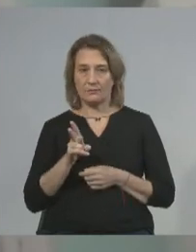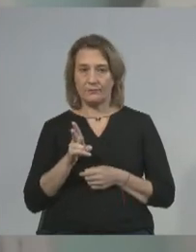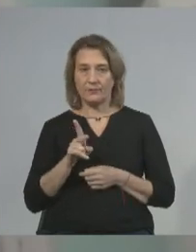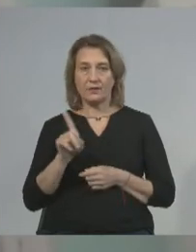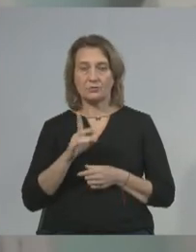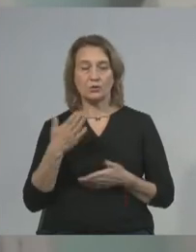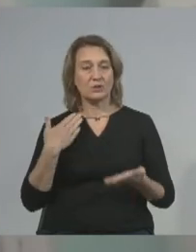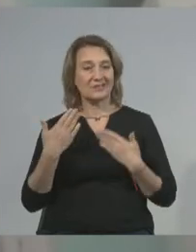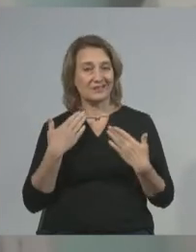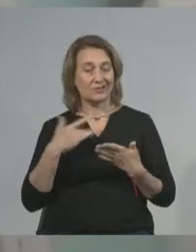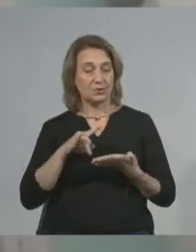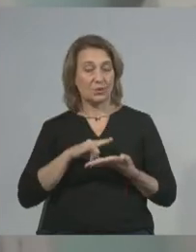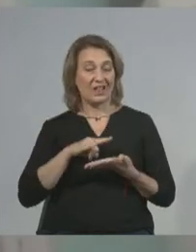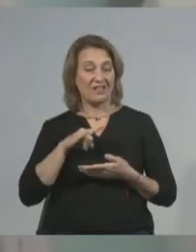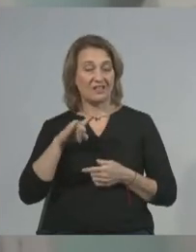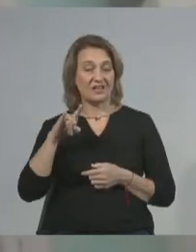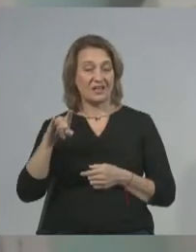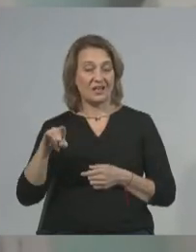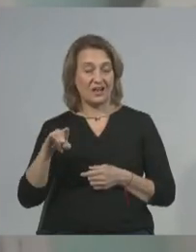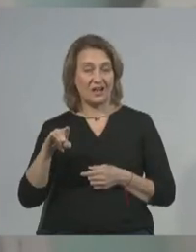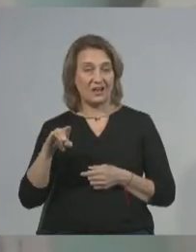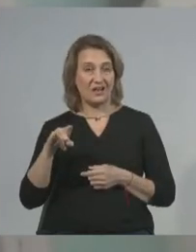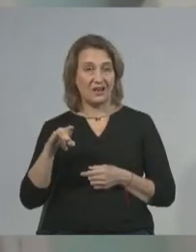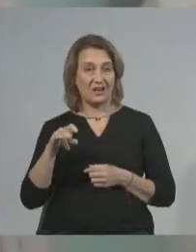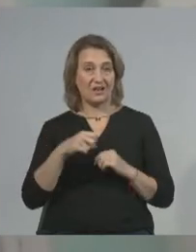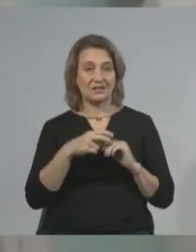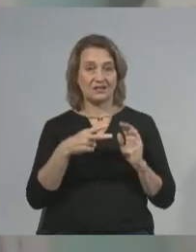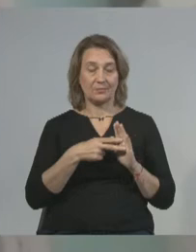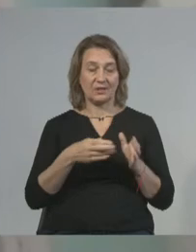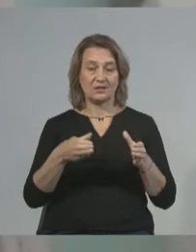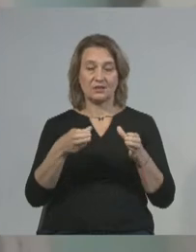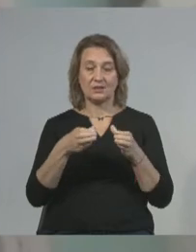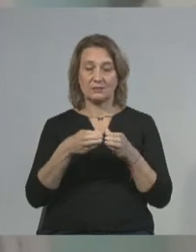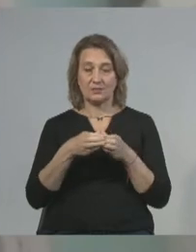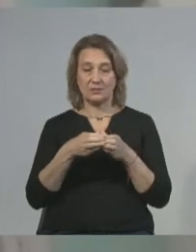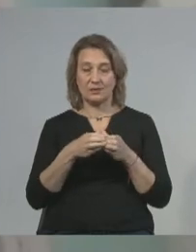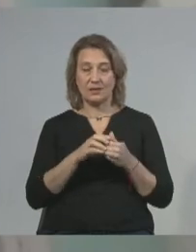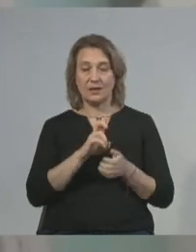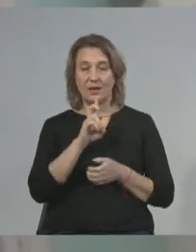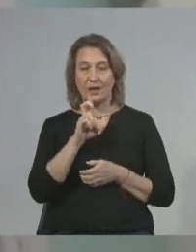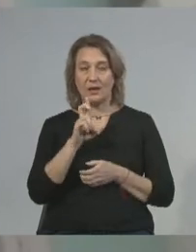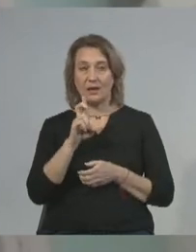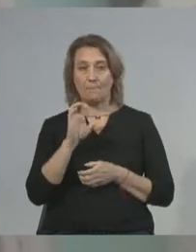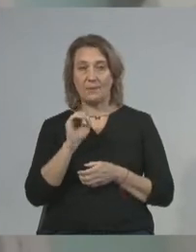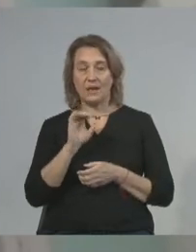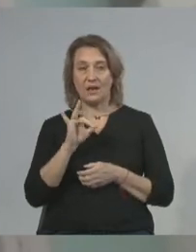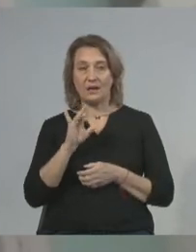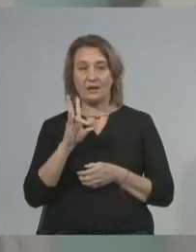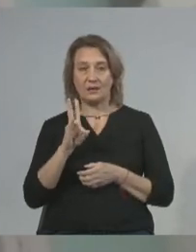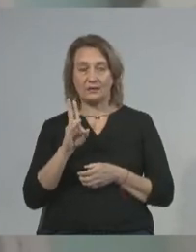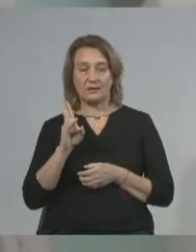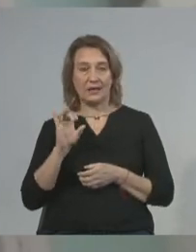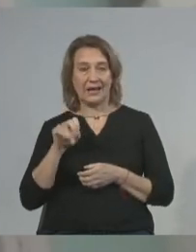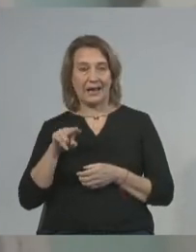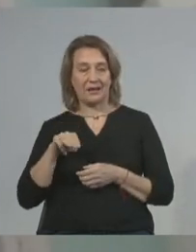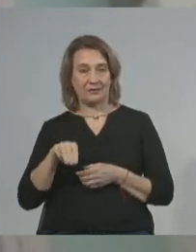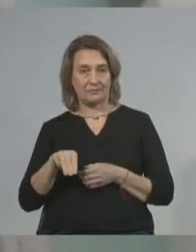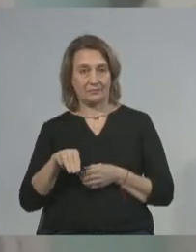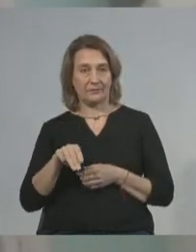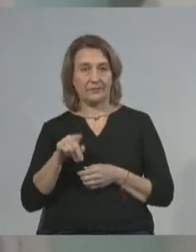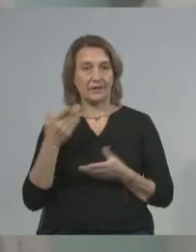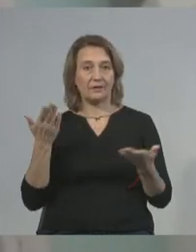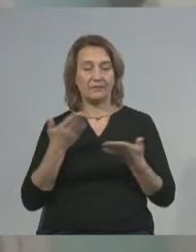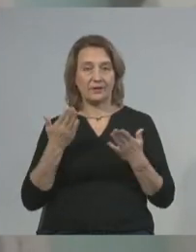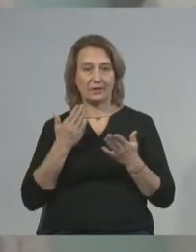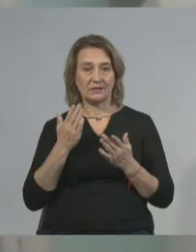uh with companies like like balling cats and main stream media new york times